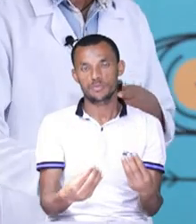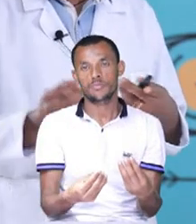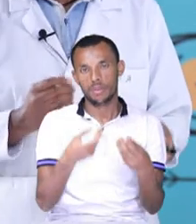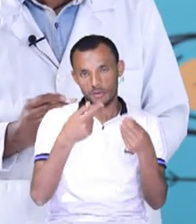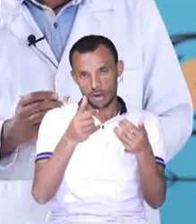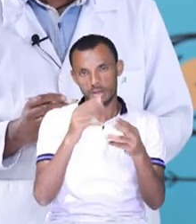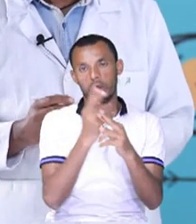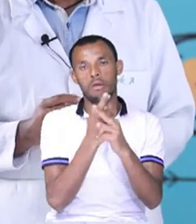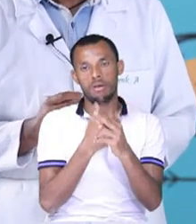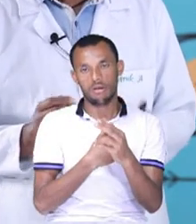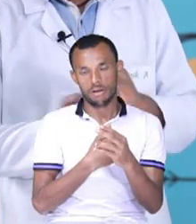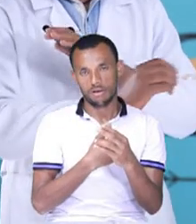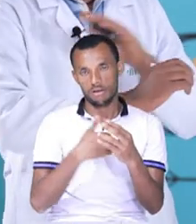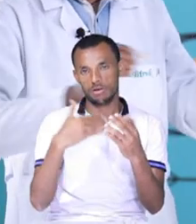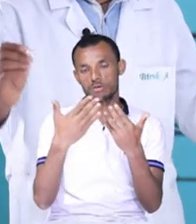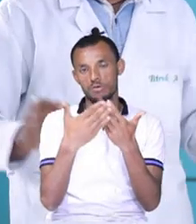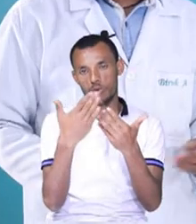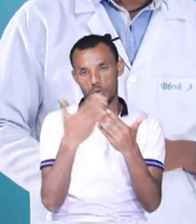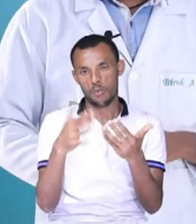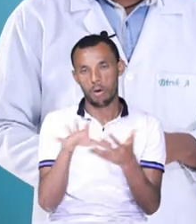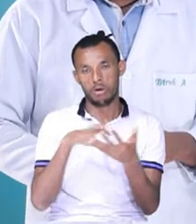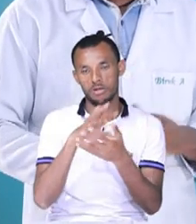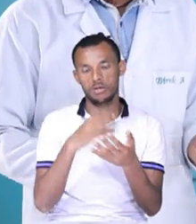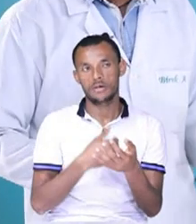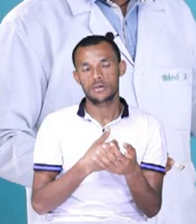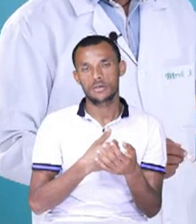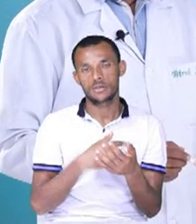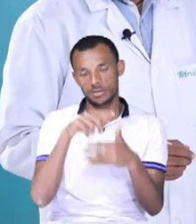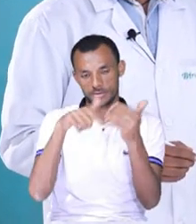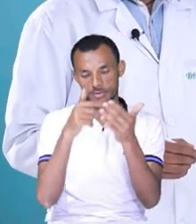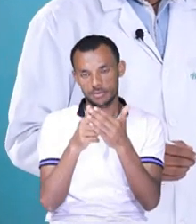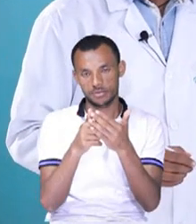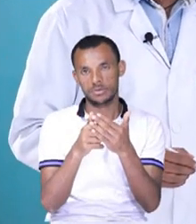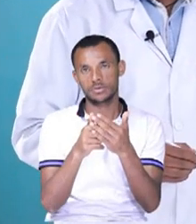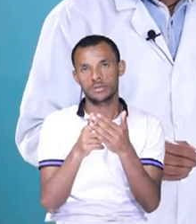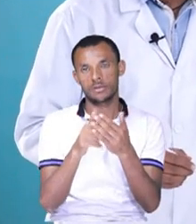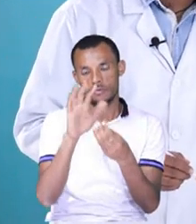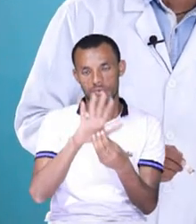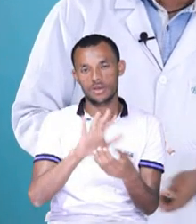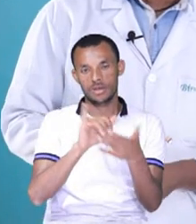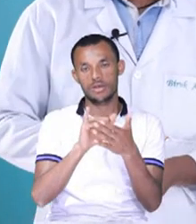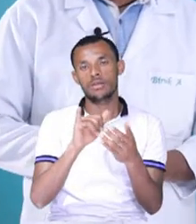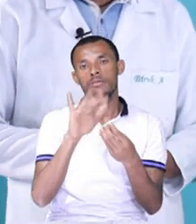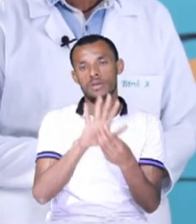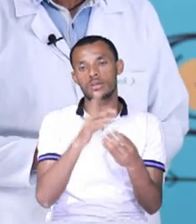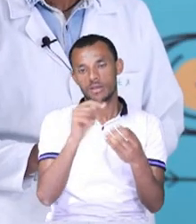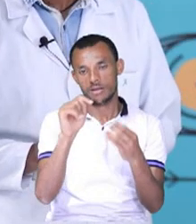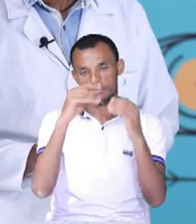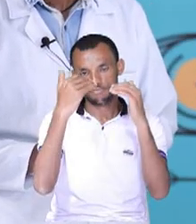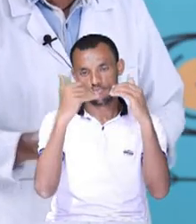Fast reaction, slow reaction, because of different factors. Therefore, factors that affect the rate of the